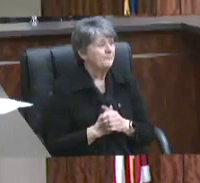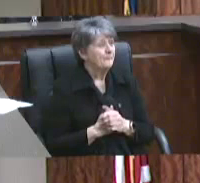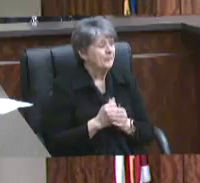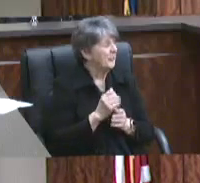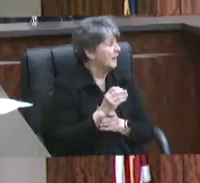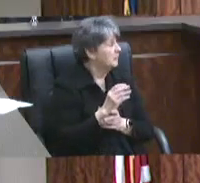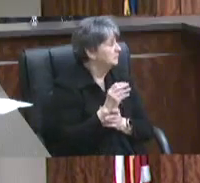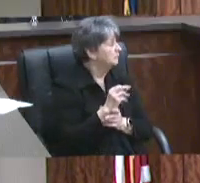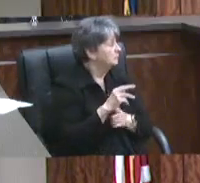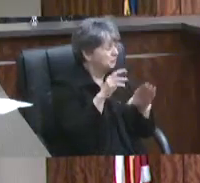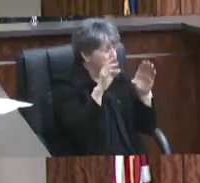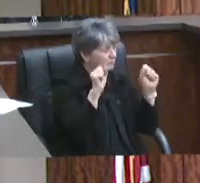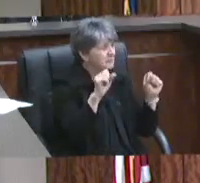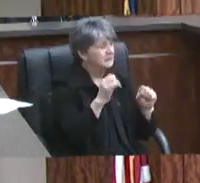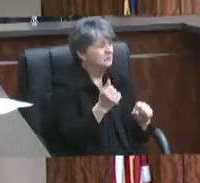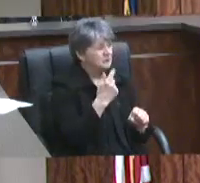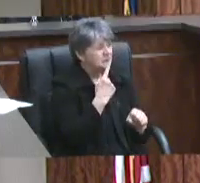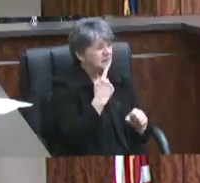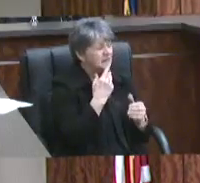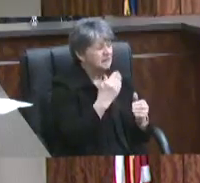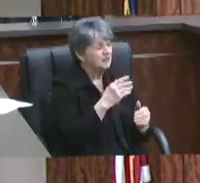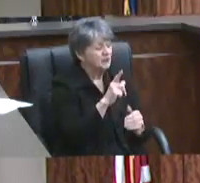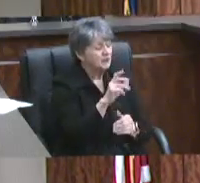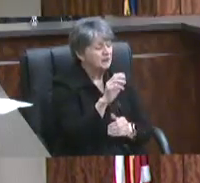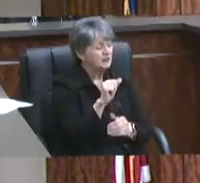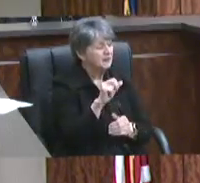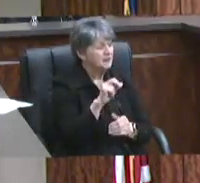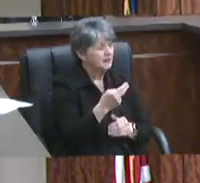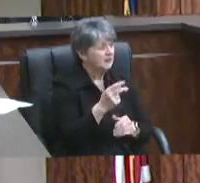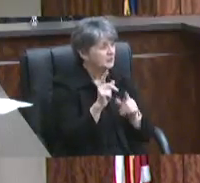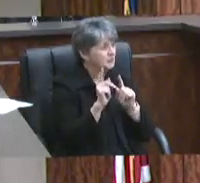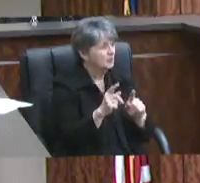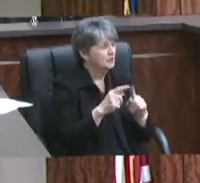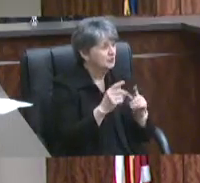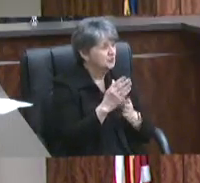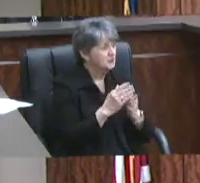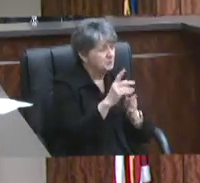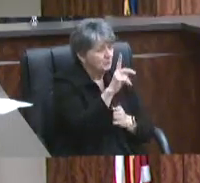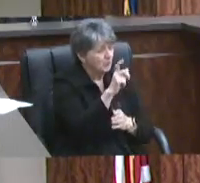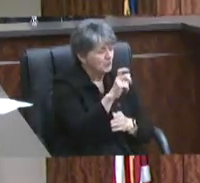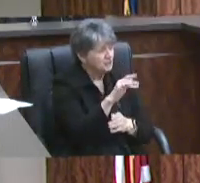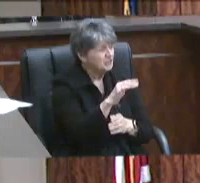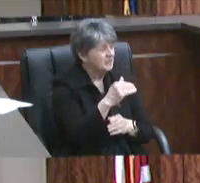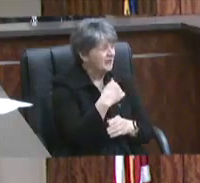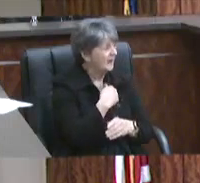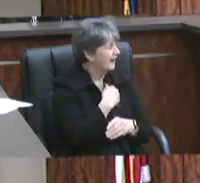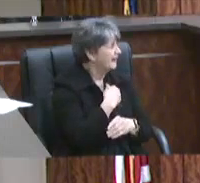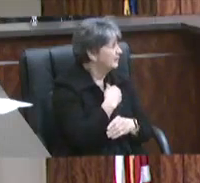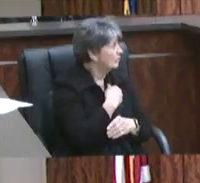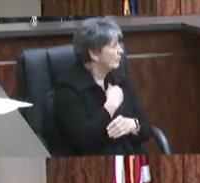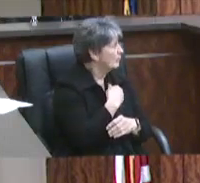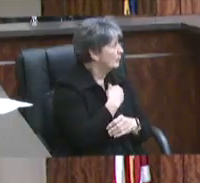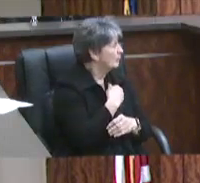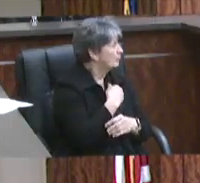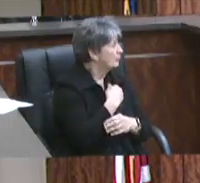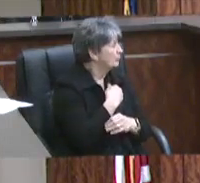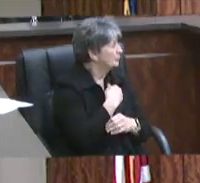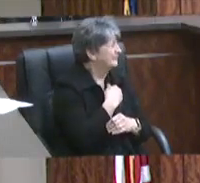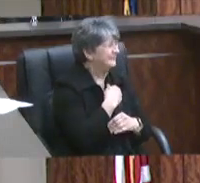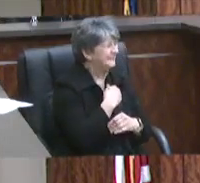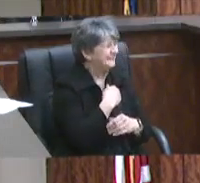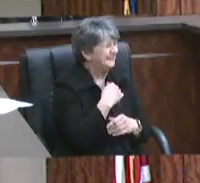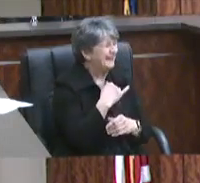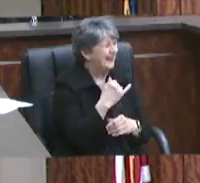if I could, I want to thank Leah for responding to some questions I had. I think she can tell I'm a data-driven